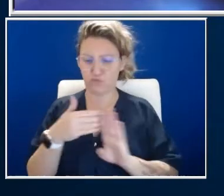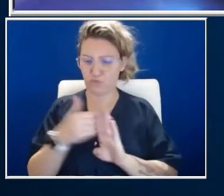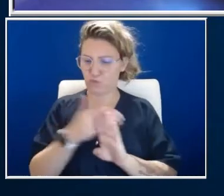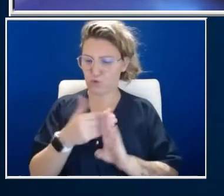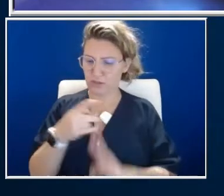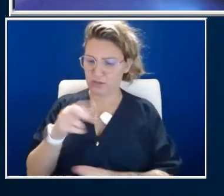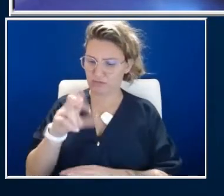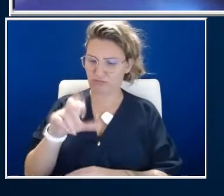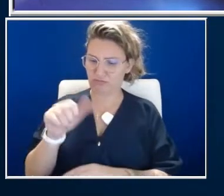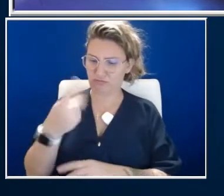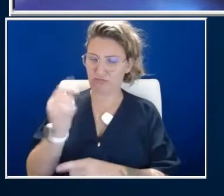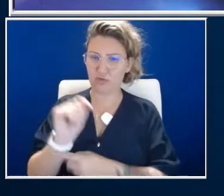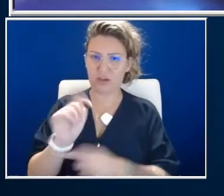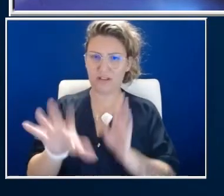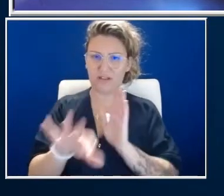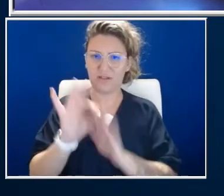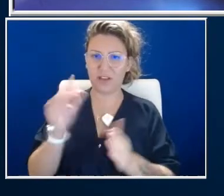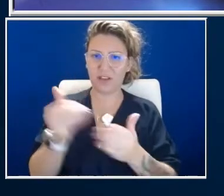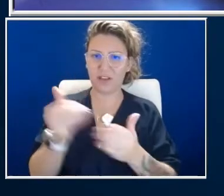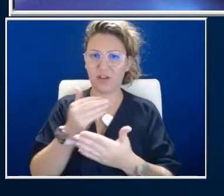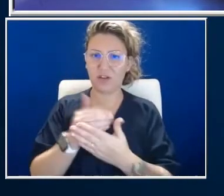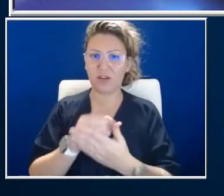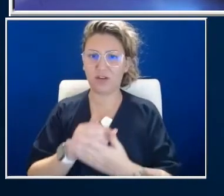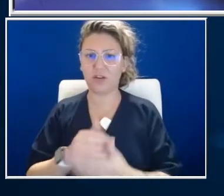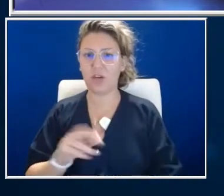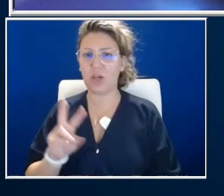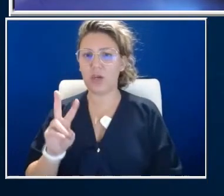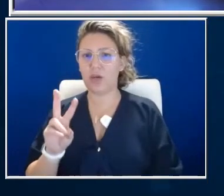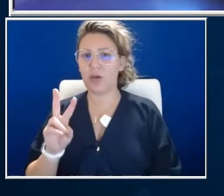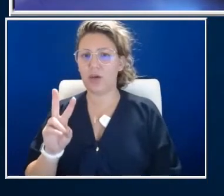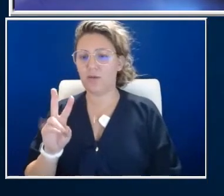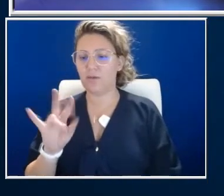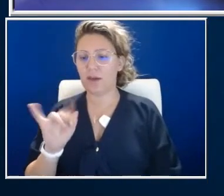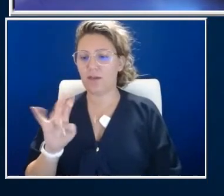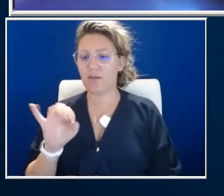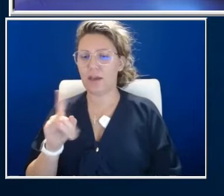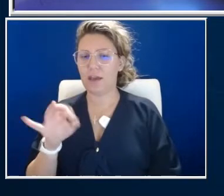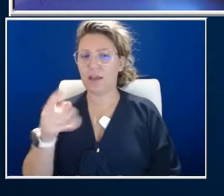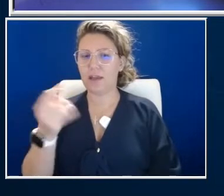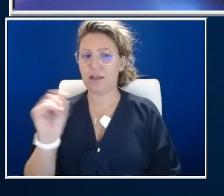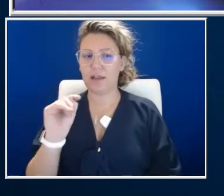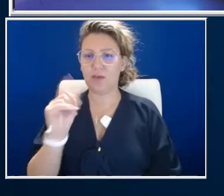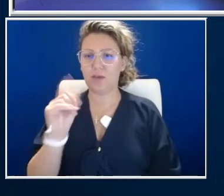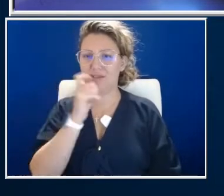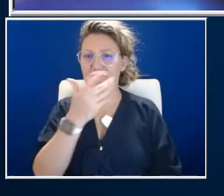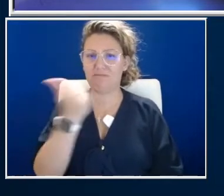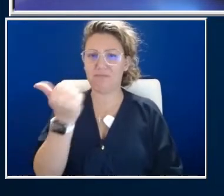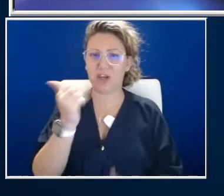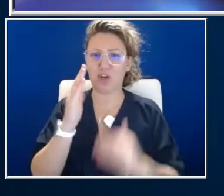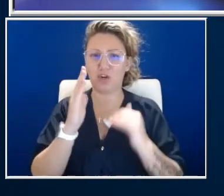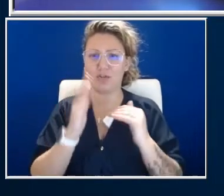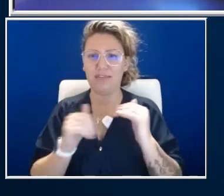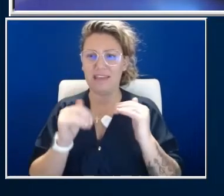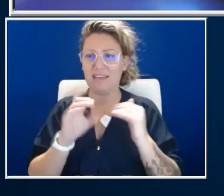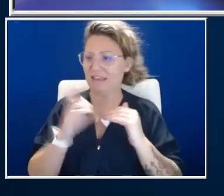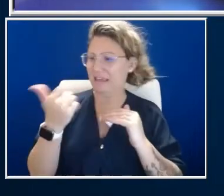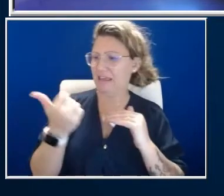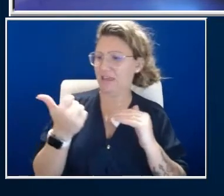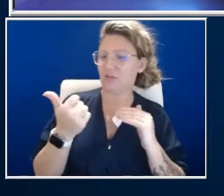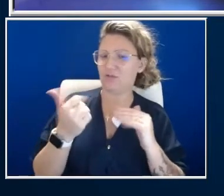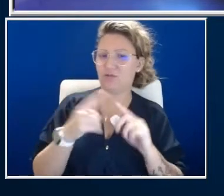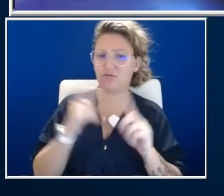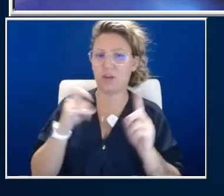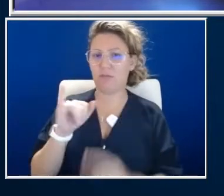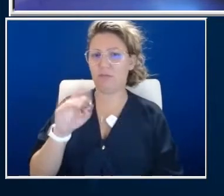that the new bivalent booster was no better than the original vaccines due to so-called immune imprinting? Does that mean that